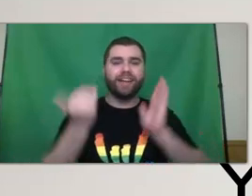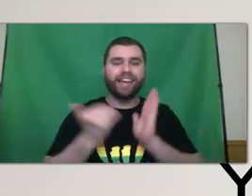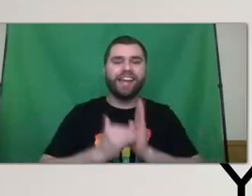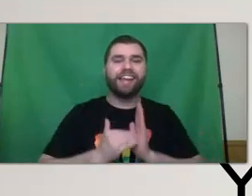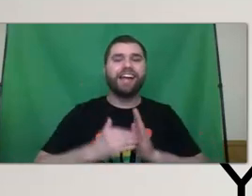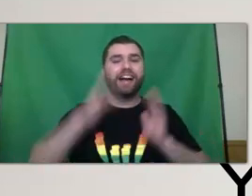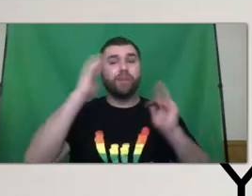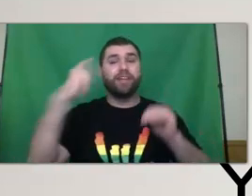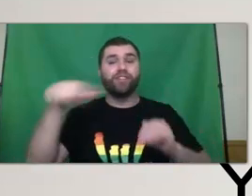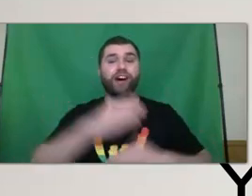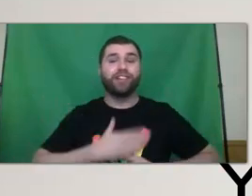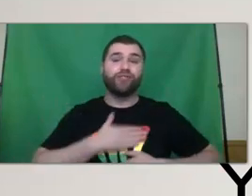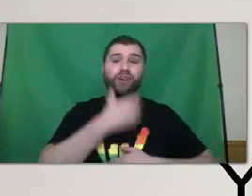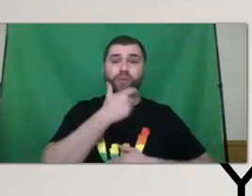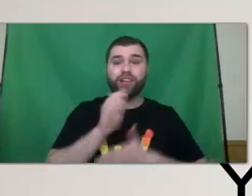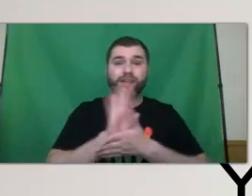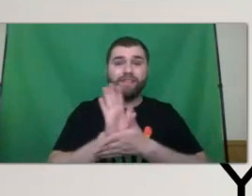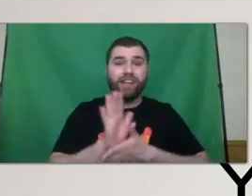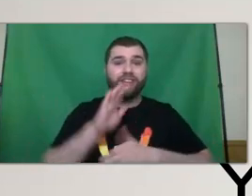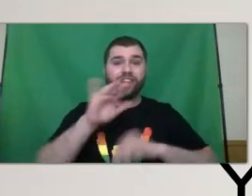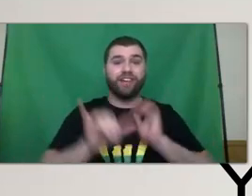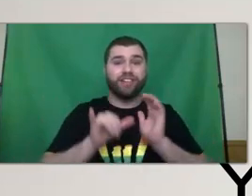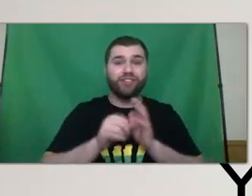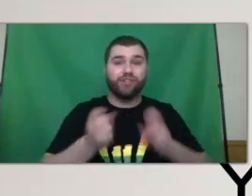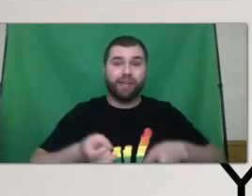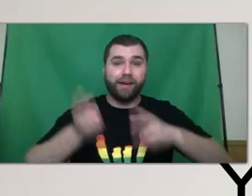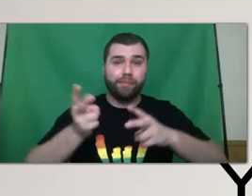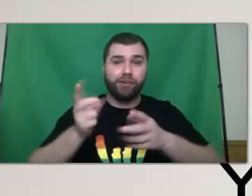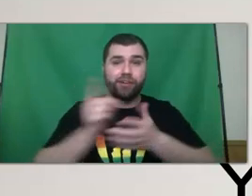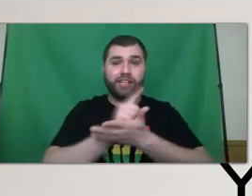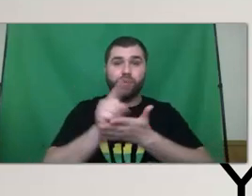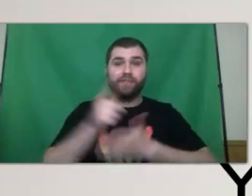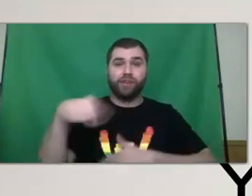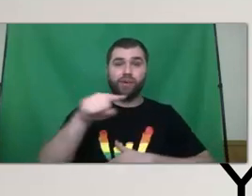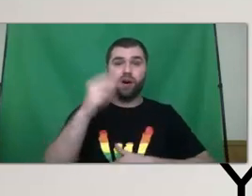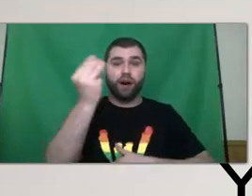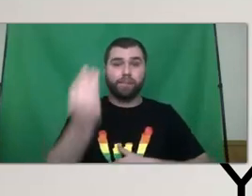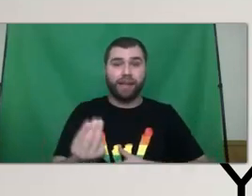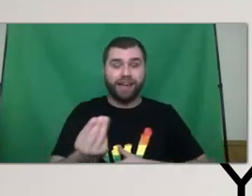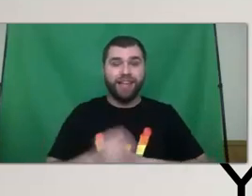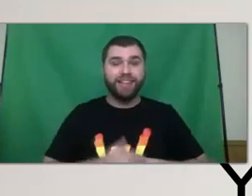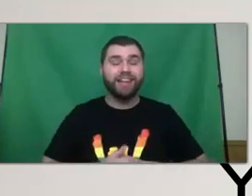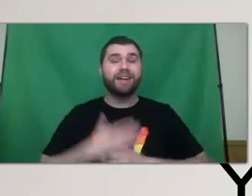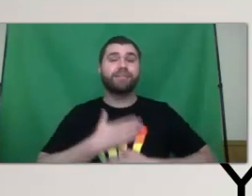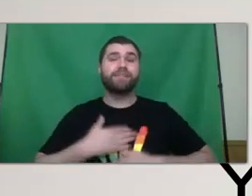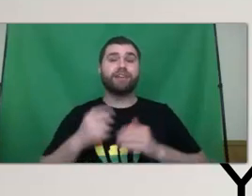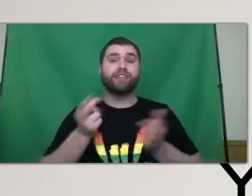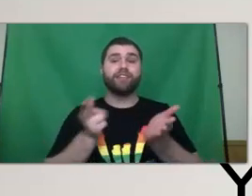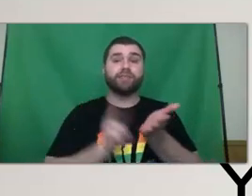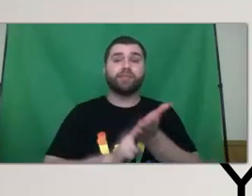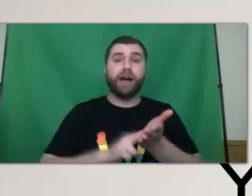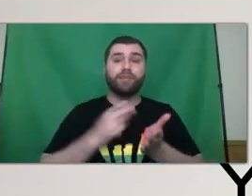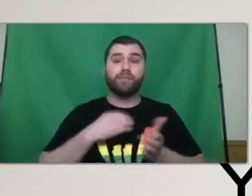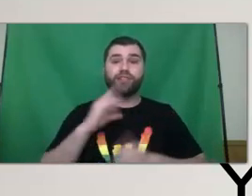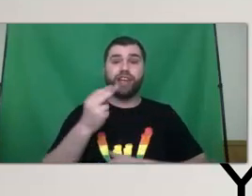Hello everyone again. I hope that you're all enjoying watching my videos that are on YouTube that are uploaded each week for you all on Monday. Please make sure that